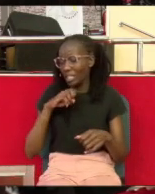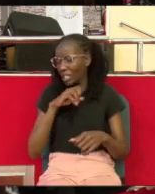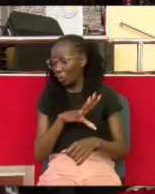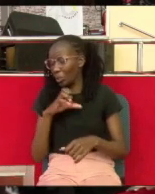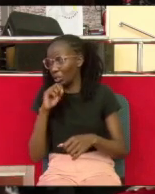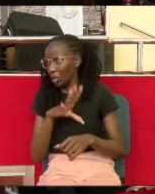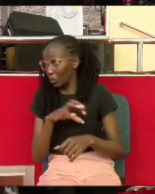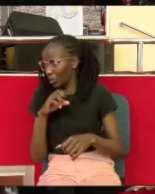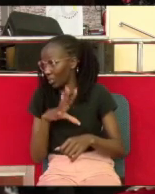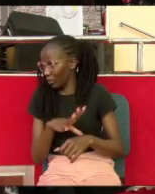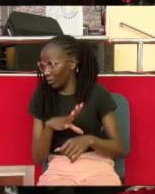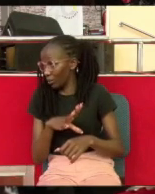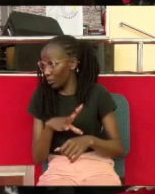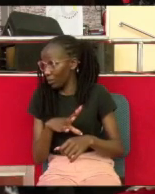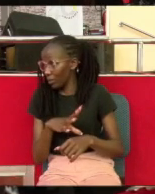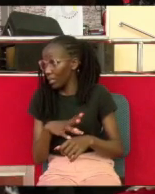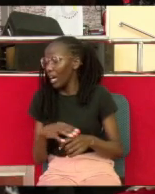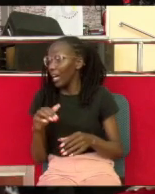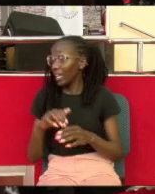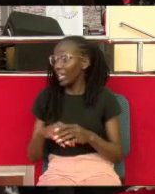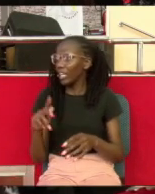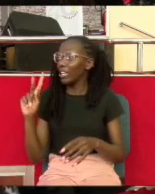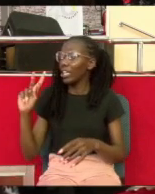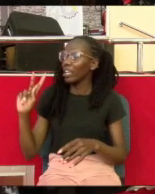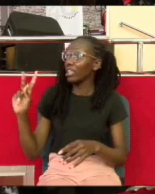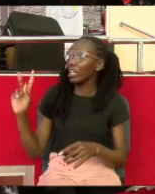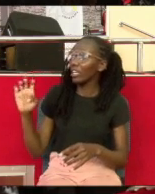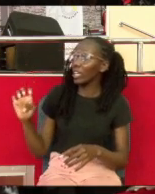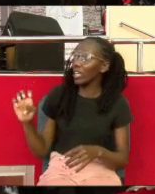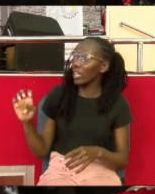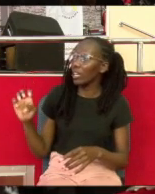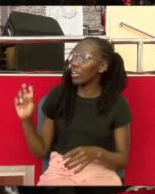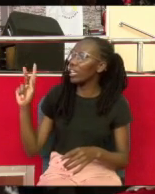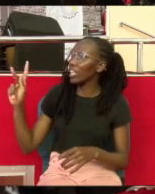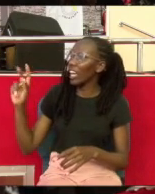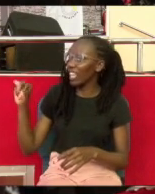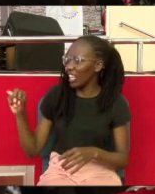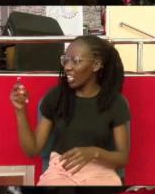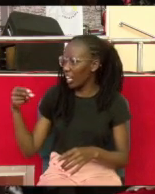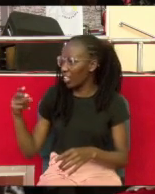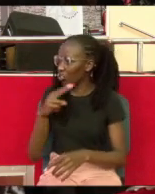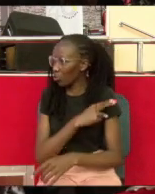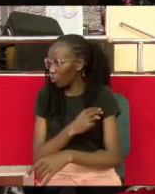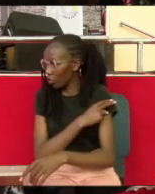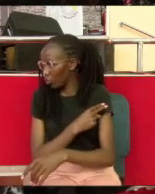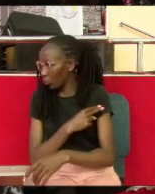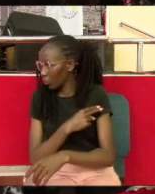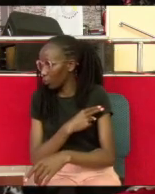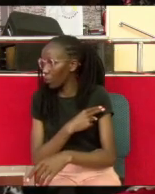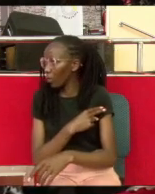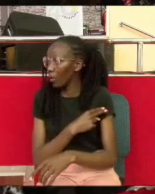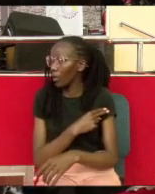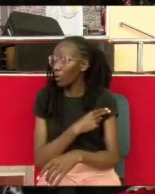Kenyatta, even before I parked the vehicle to join them, the child had